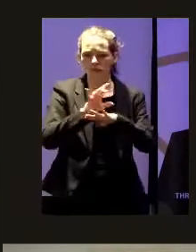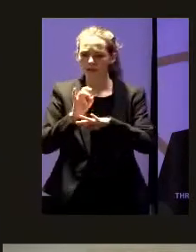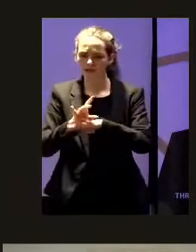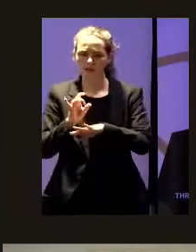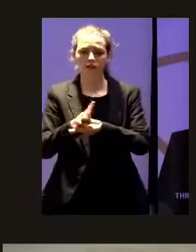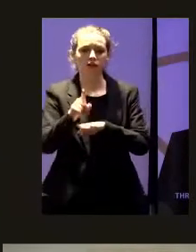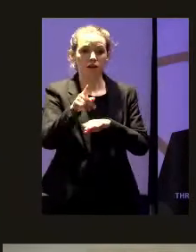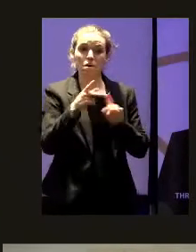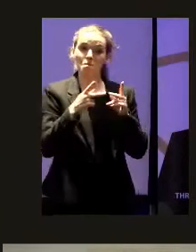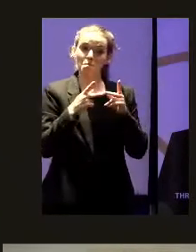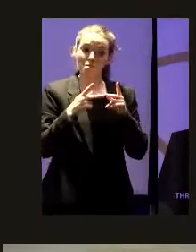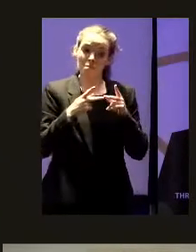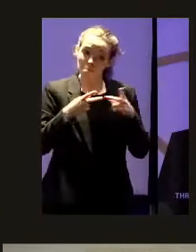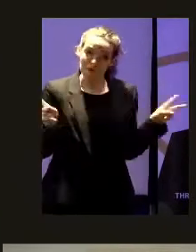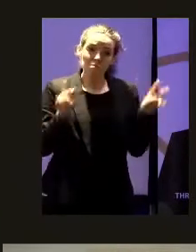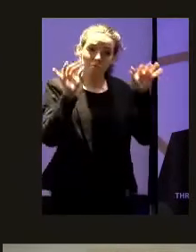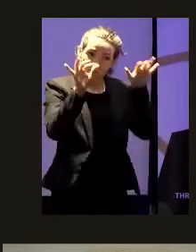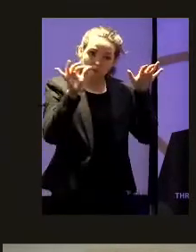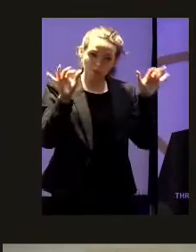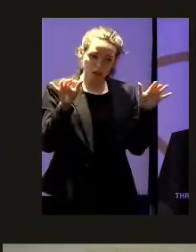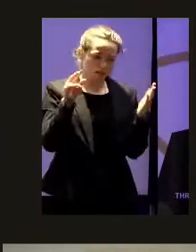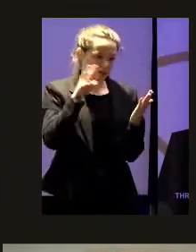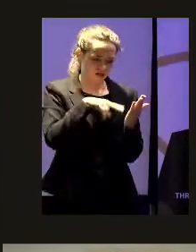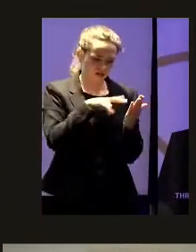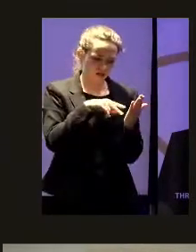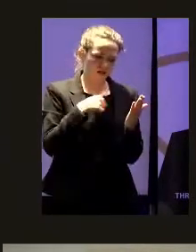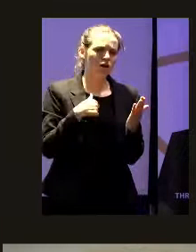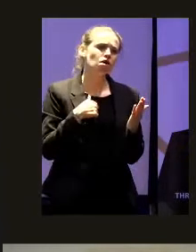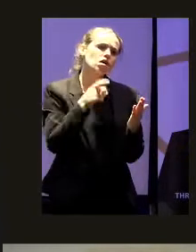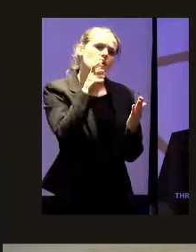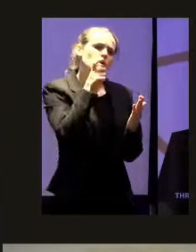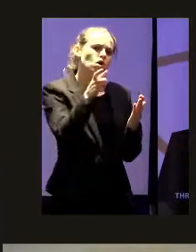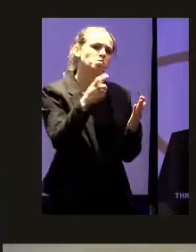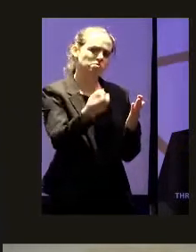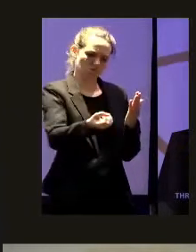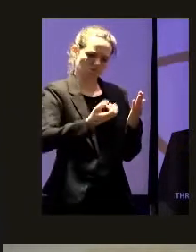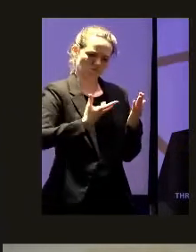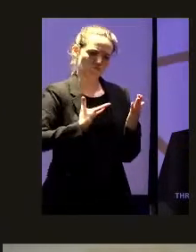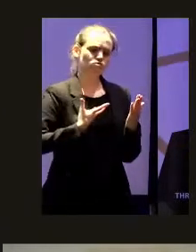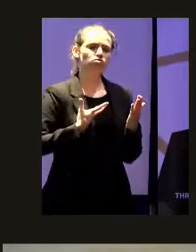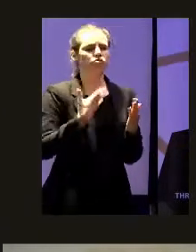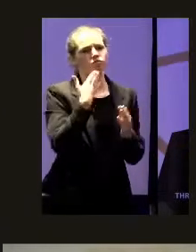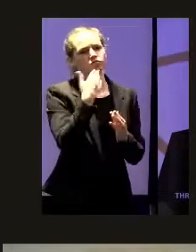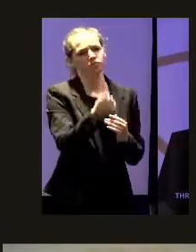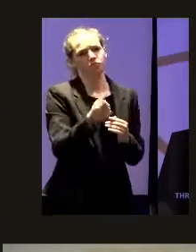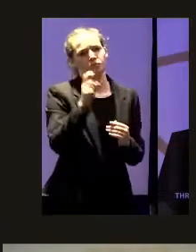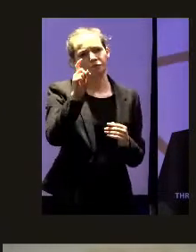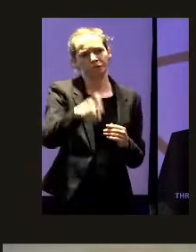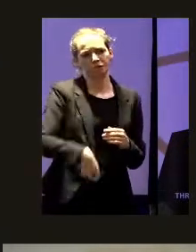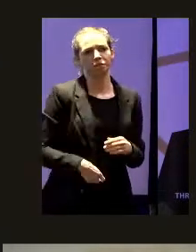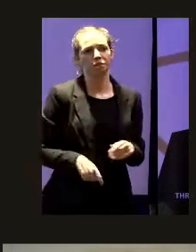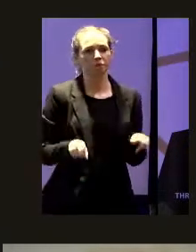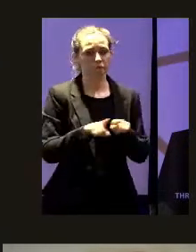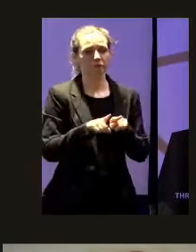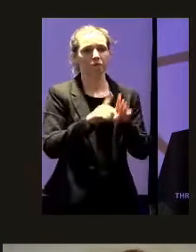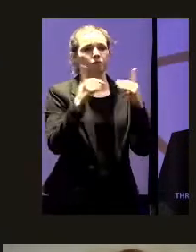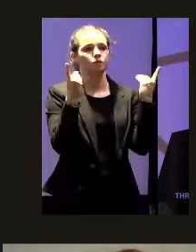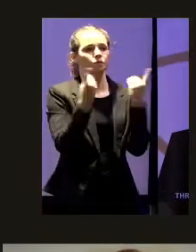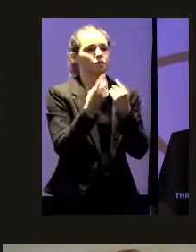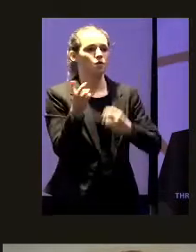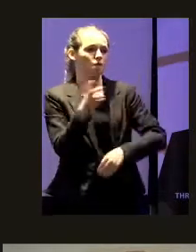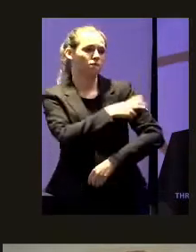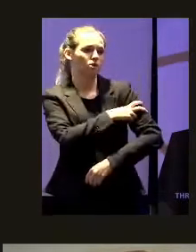must also give us their own comments, and also departmental officials must also look into them and give us